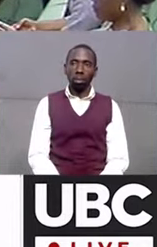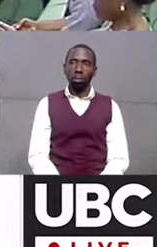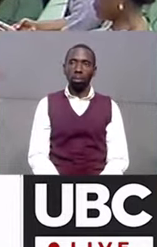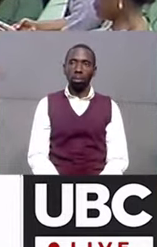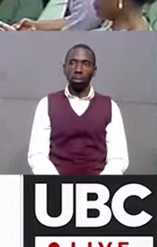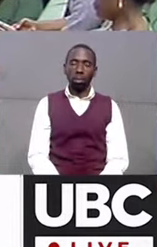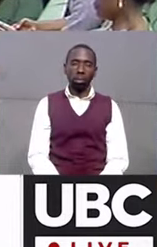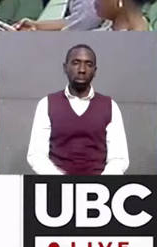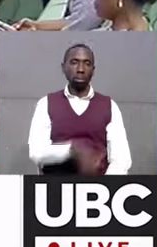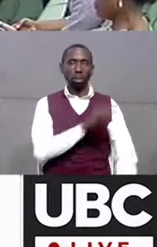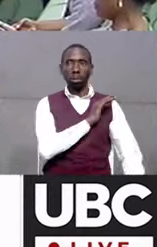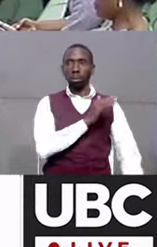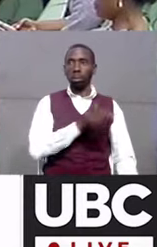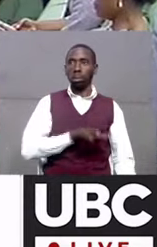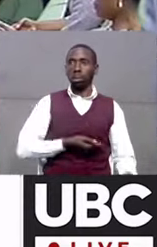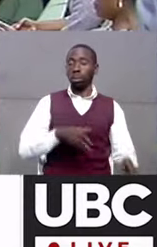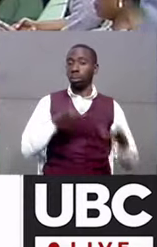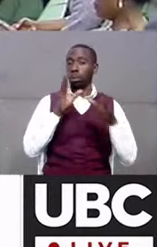Madam Speaker,